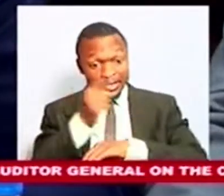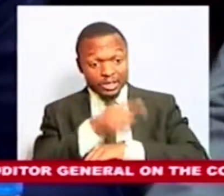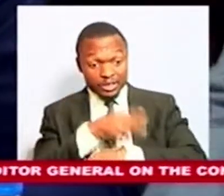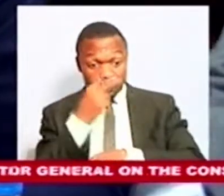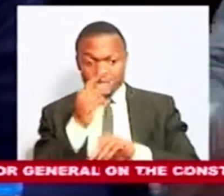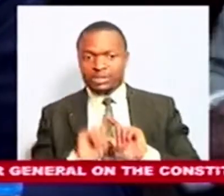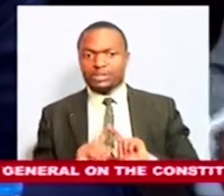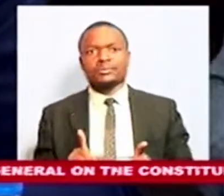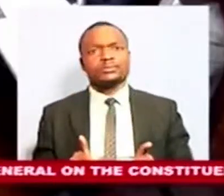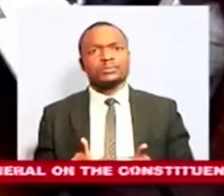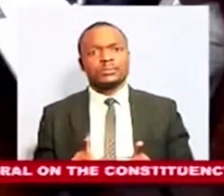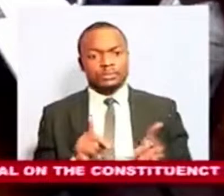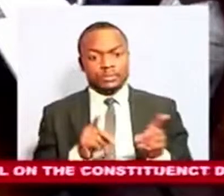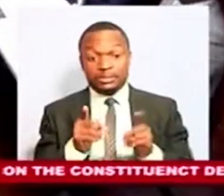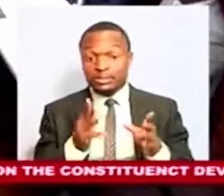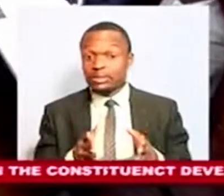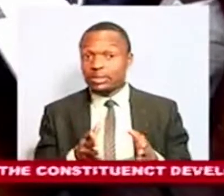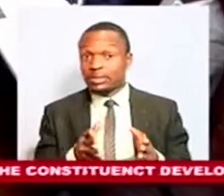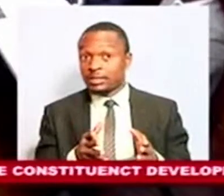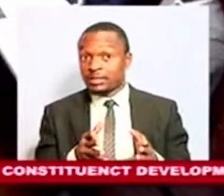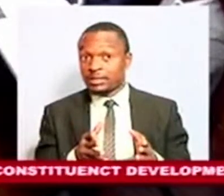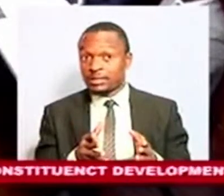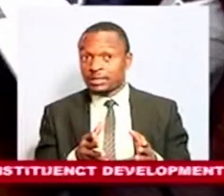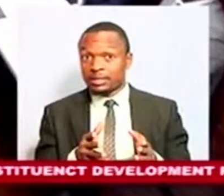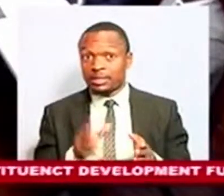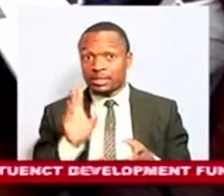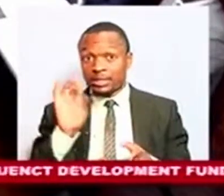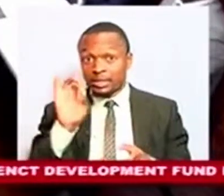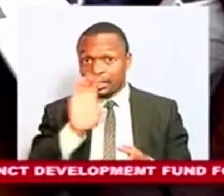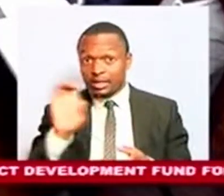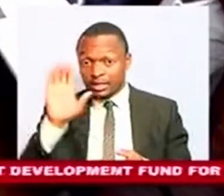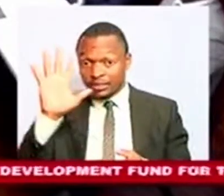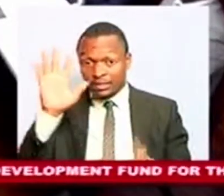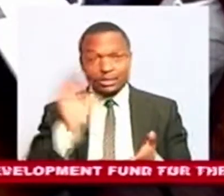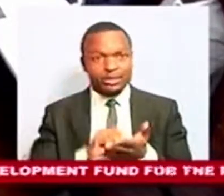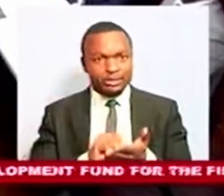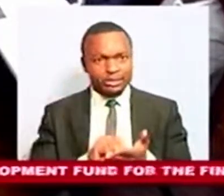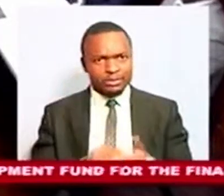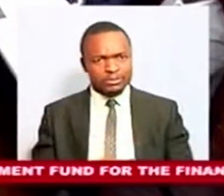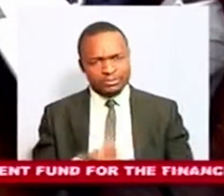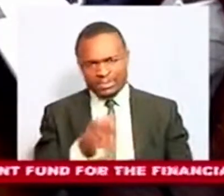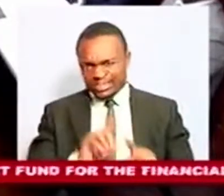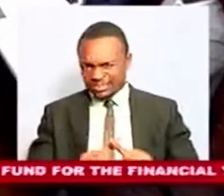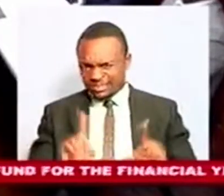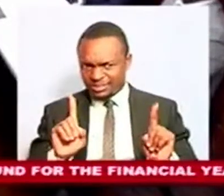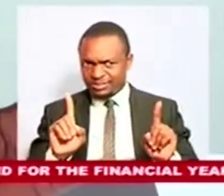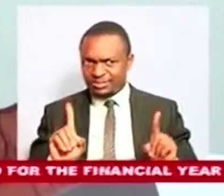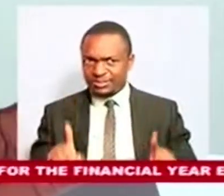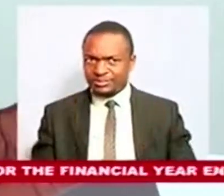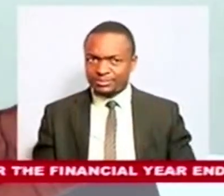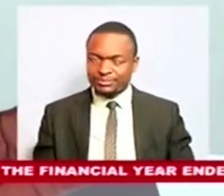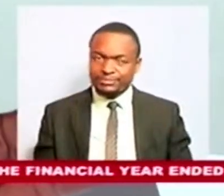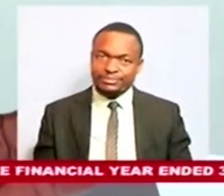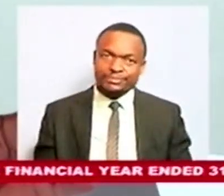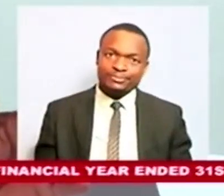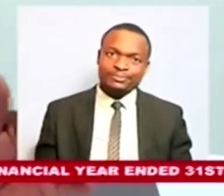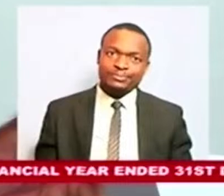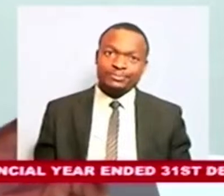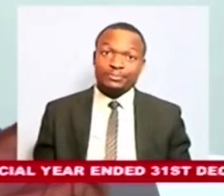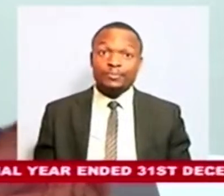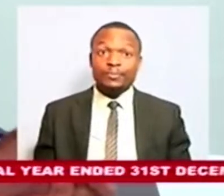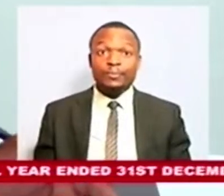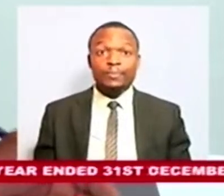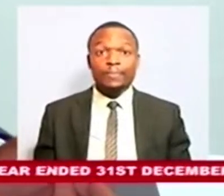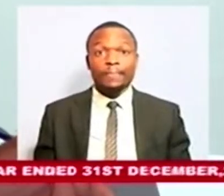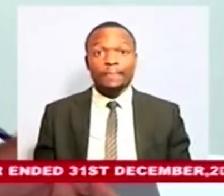difference, Director. 800 and 5,000. That is a very big gap. You